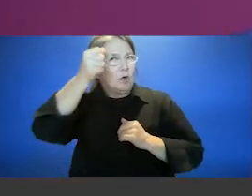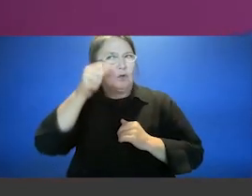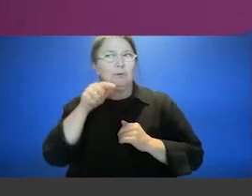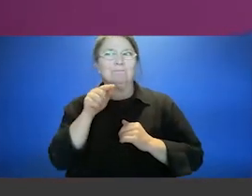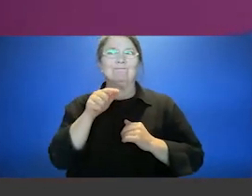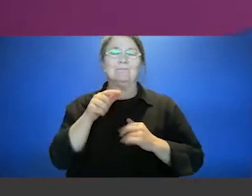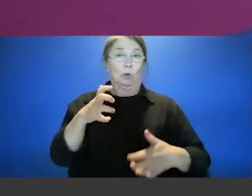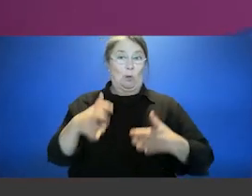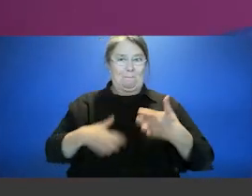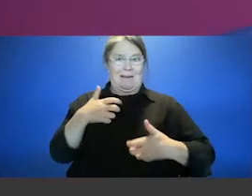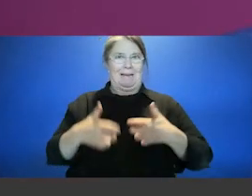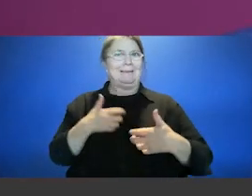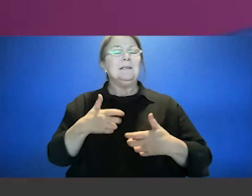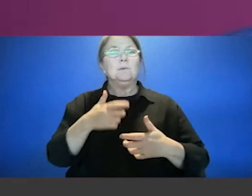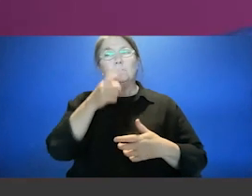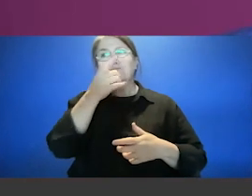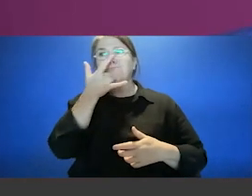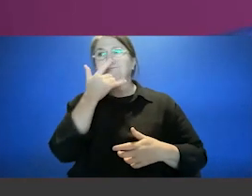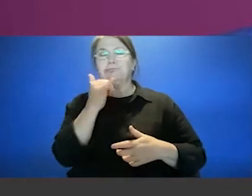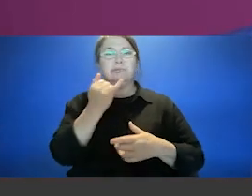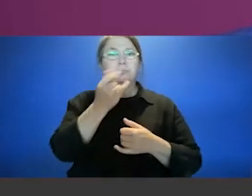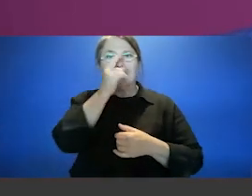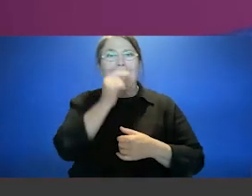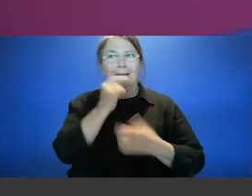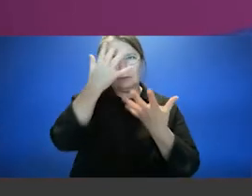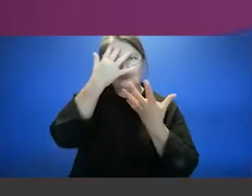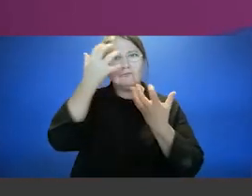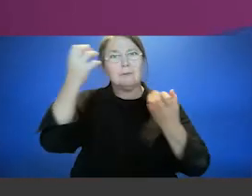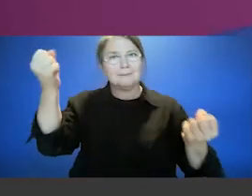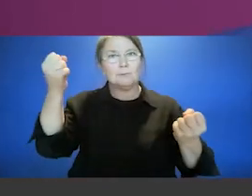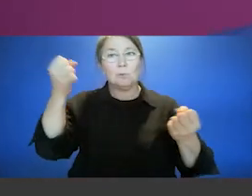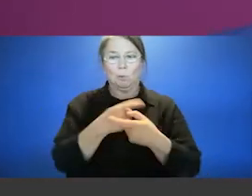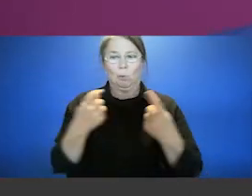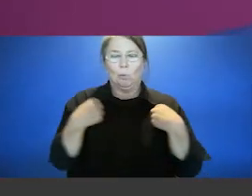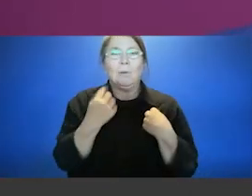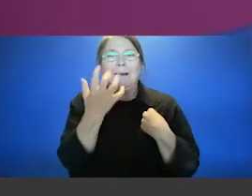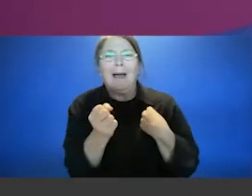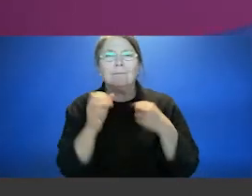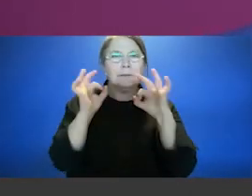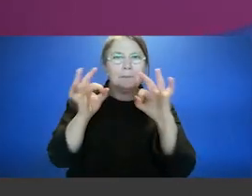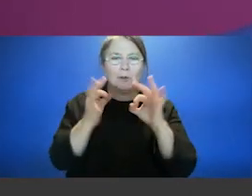process. So our website does have support services that you may wish to access